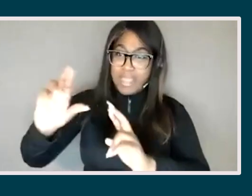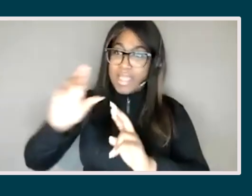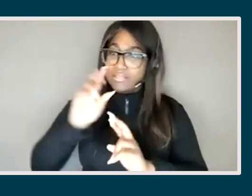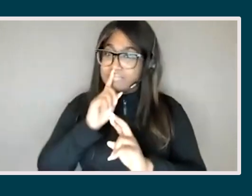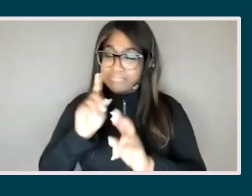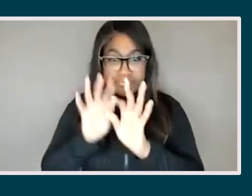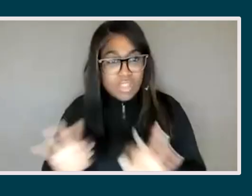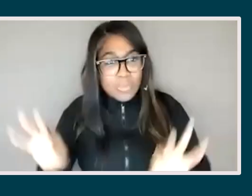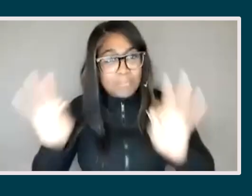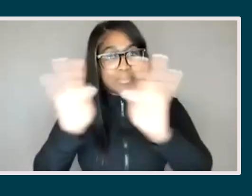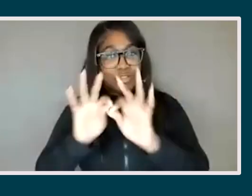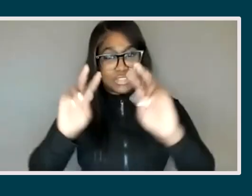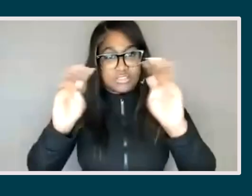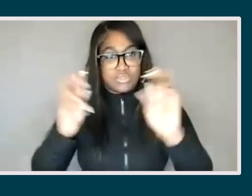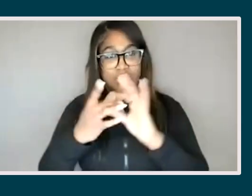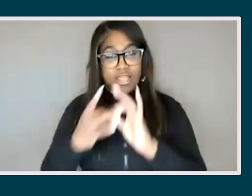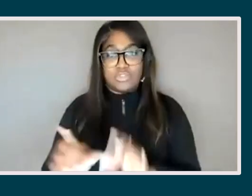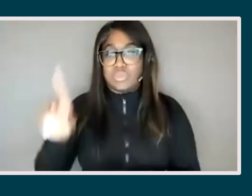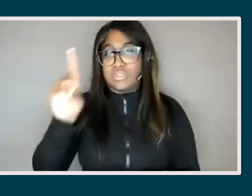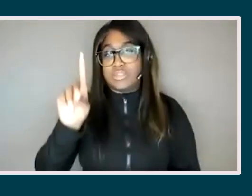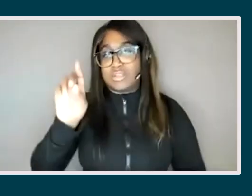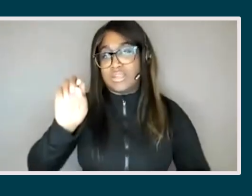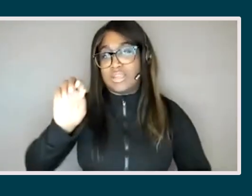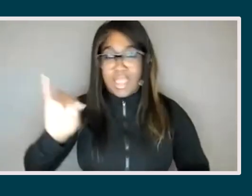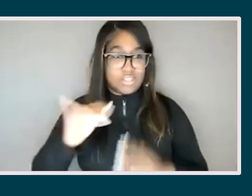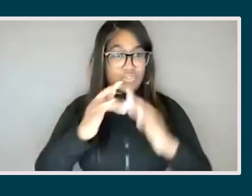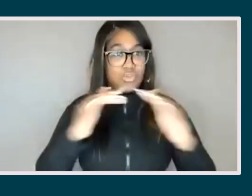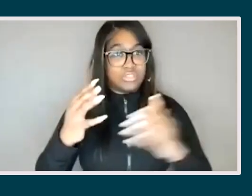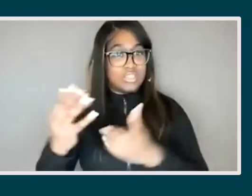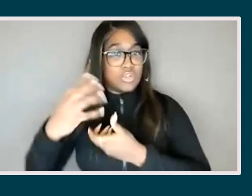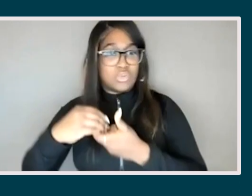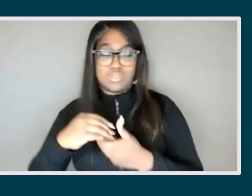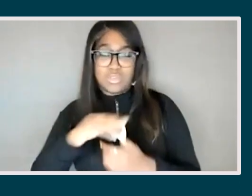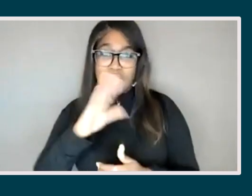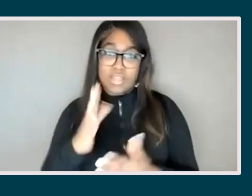terms of diversity and inclusion. And we never wanted to forget that.